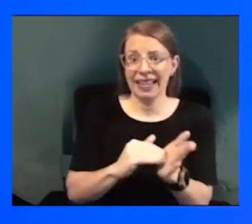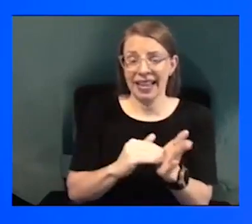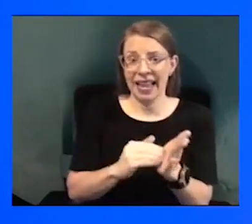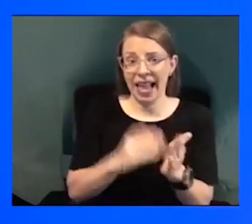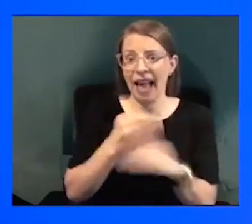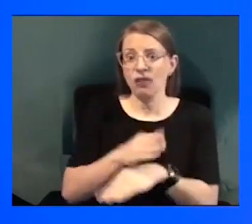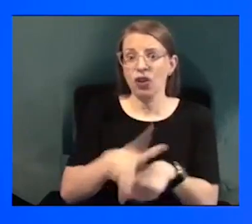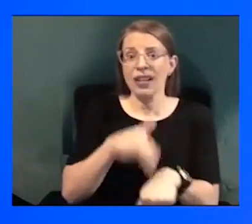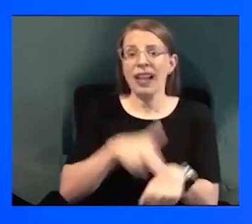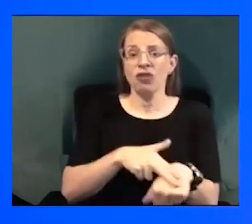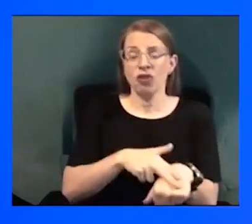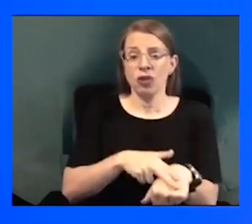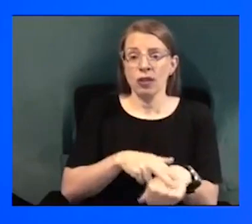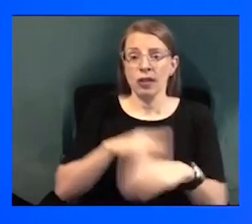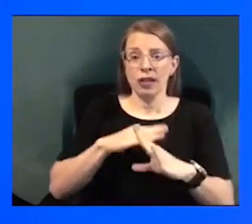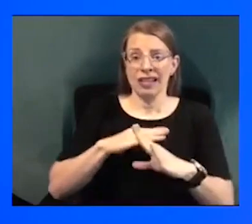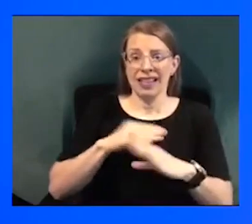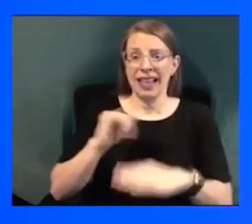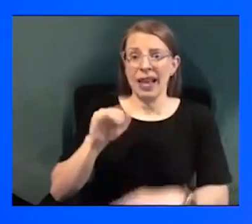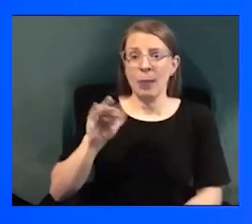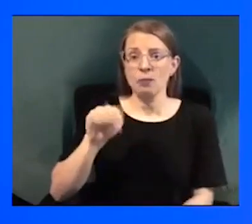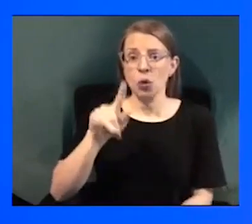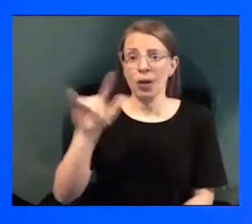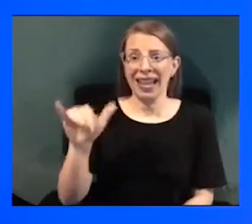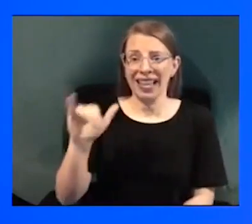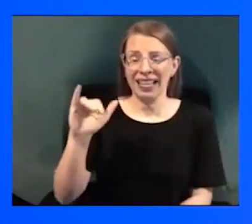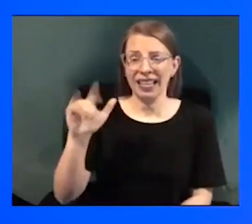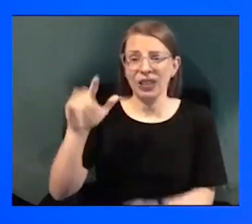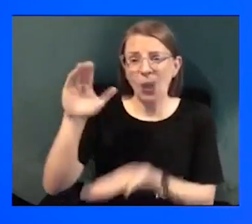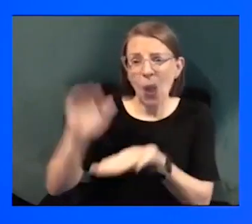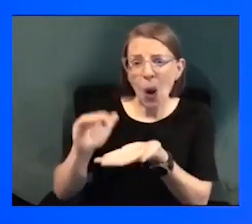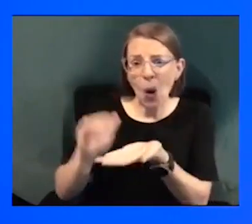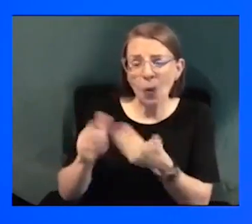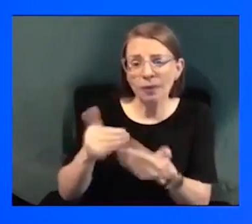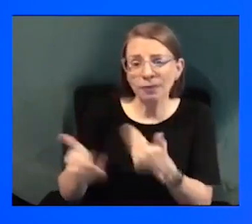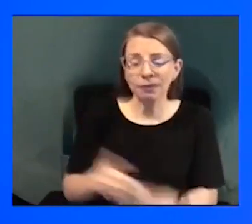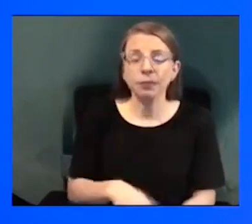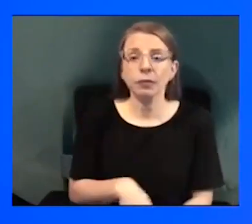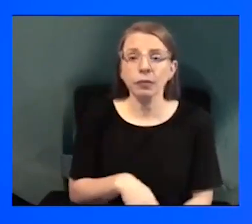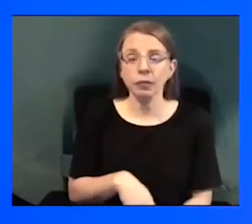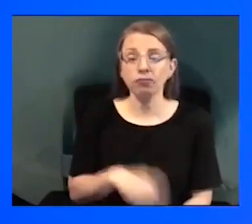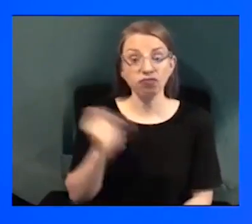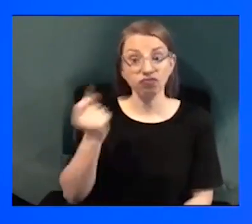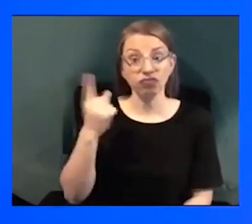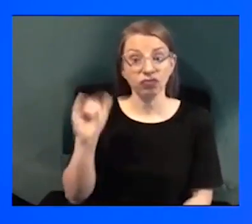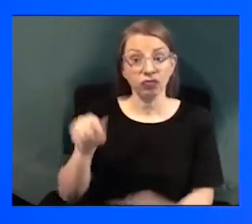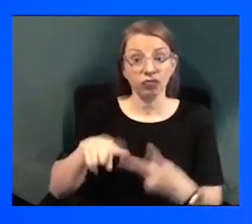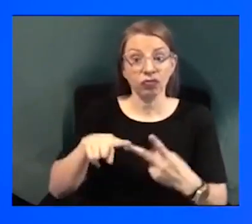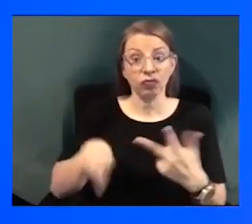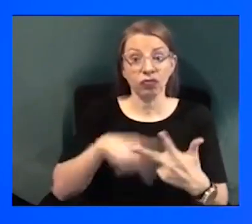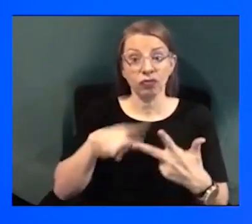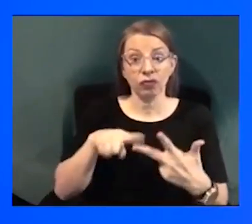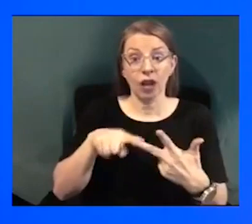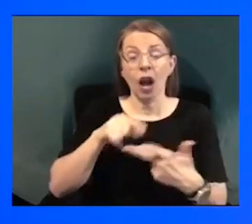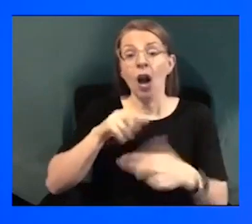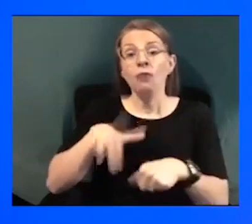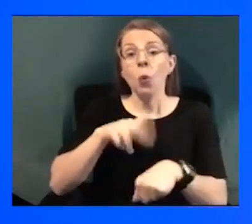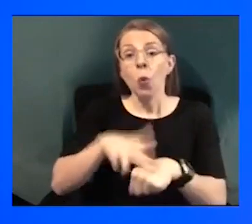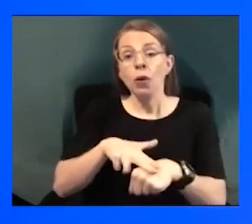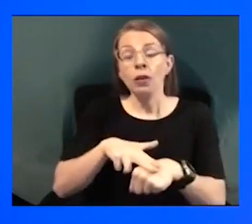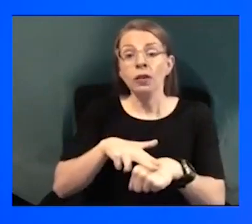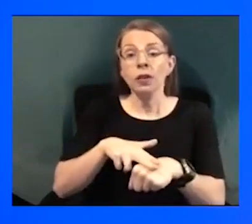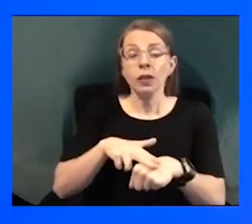is low anyways. And so I think just understanding that, and then of course, the circulation